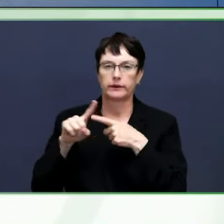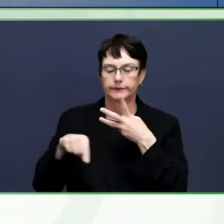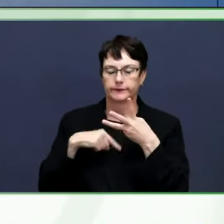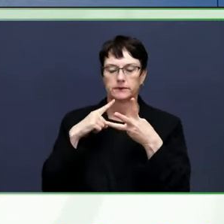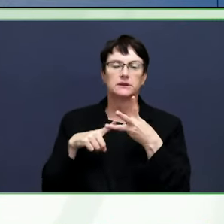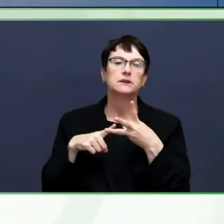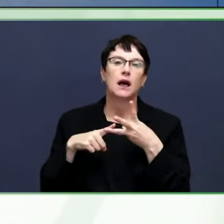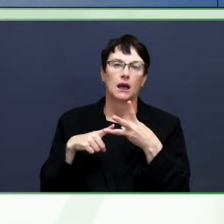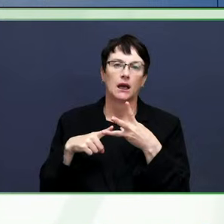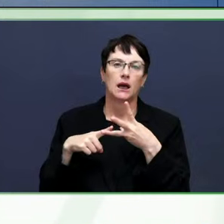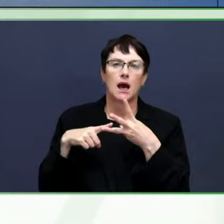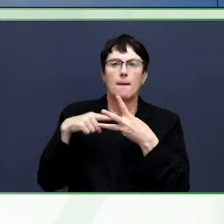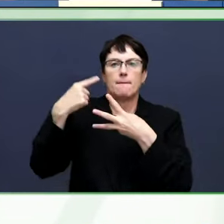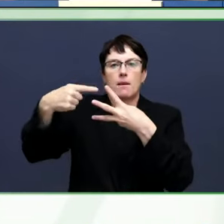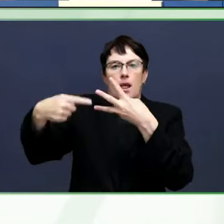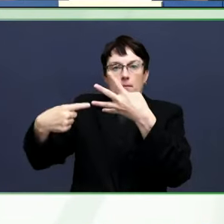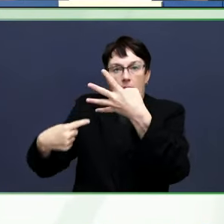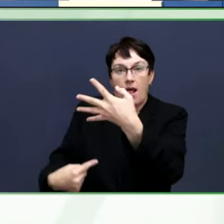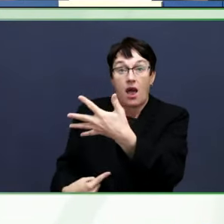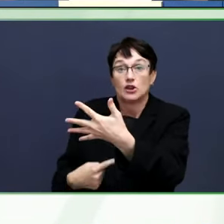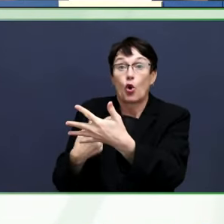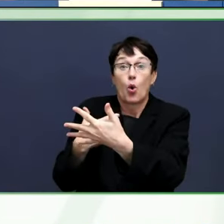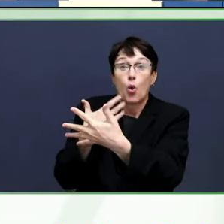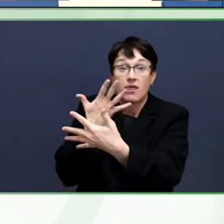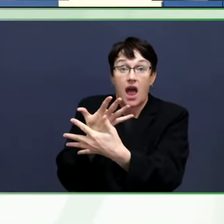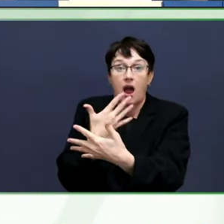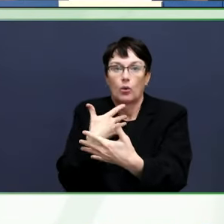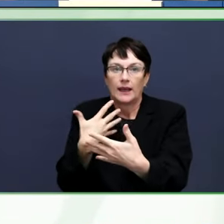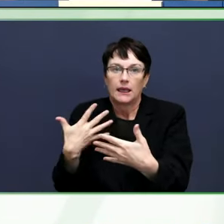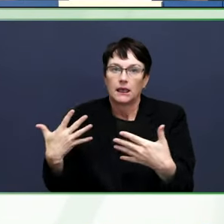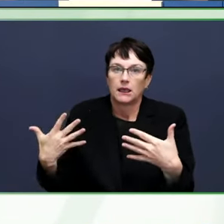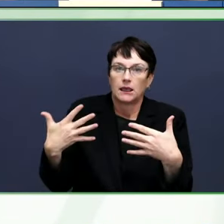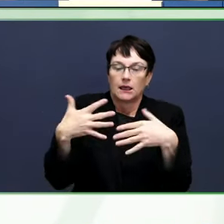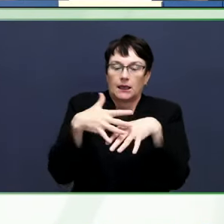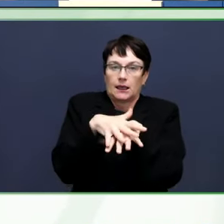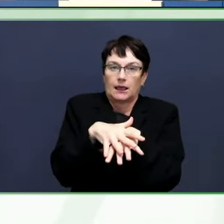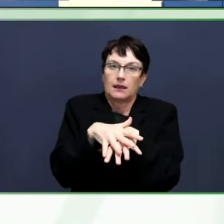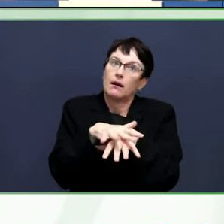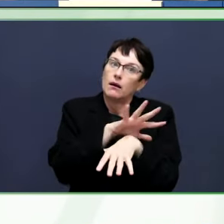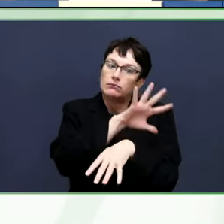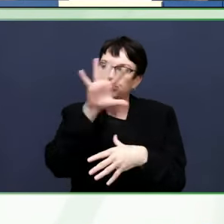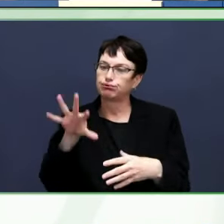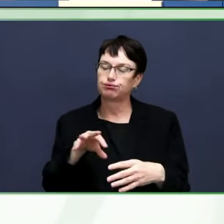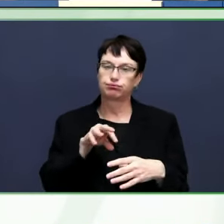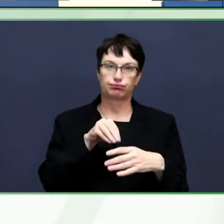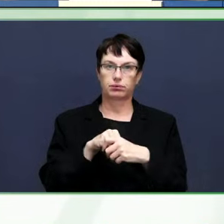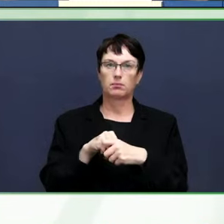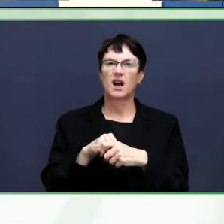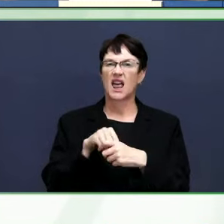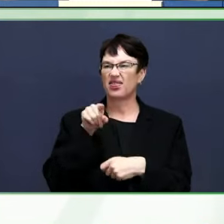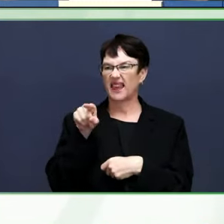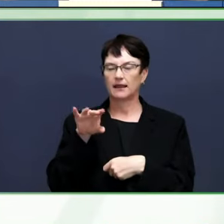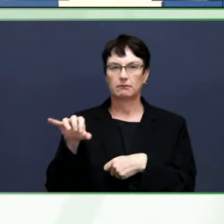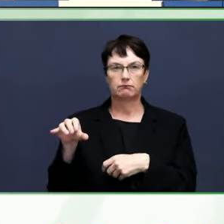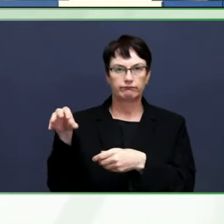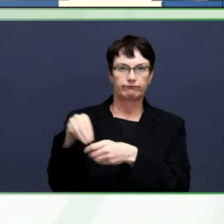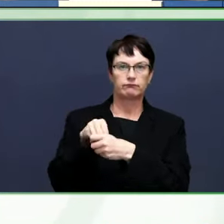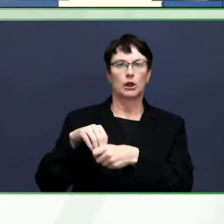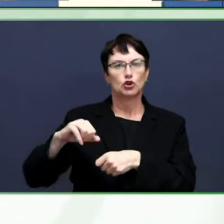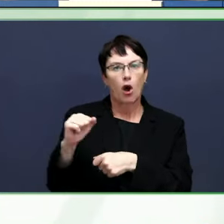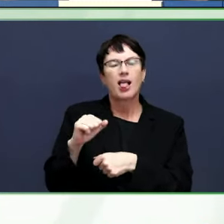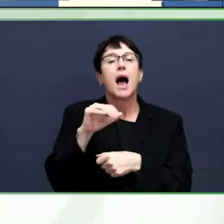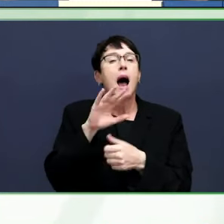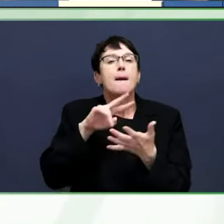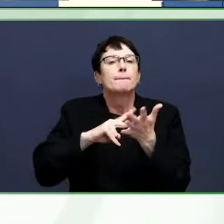represented as well. That's why we have 36 jurisdictions in the European agency. In this agency, we